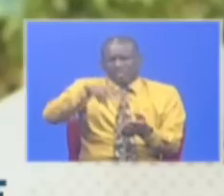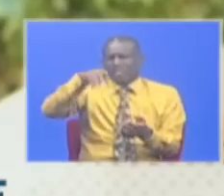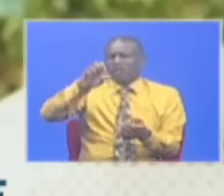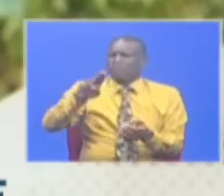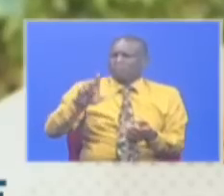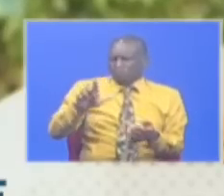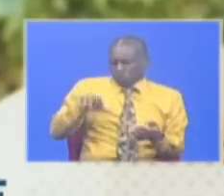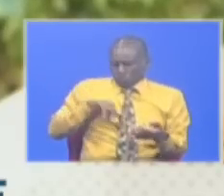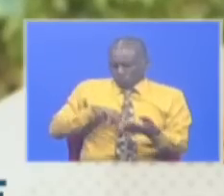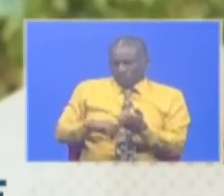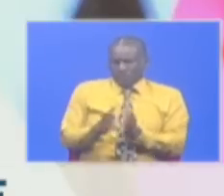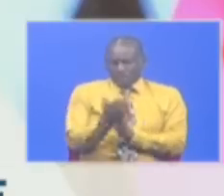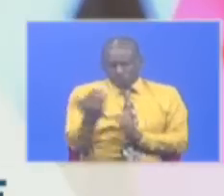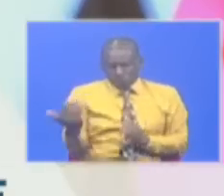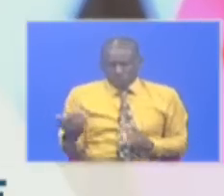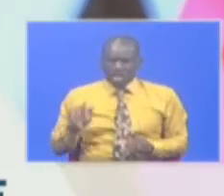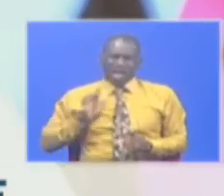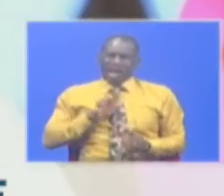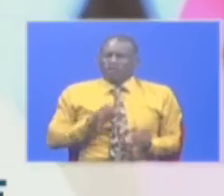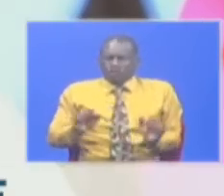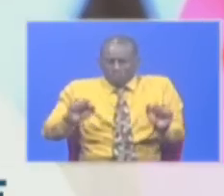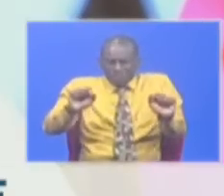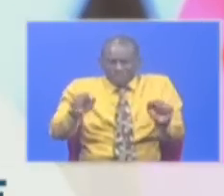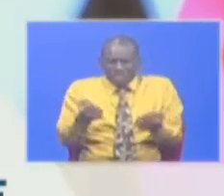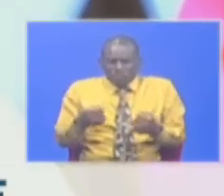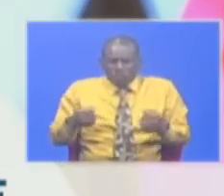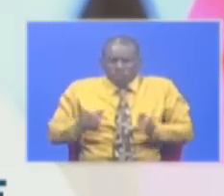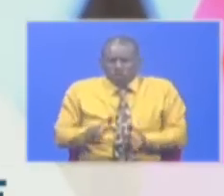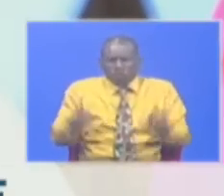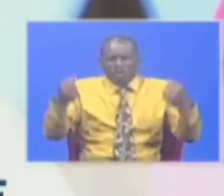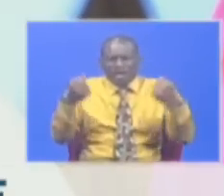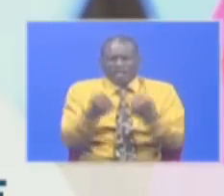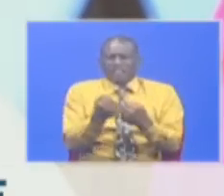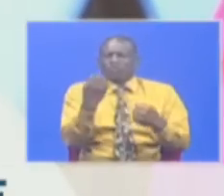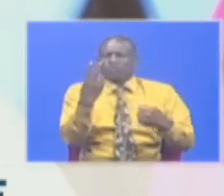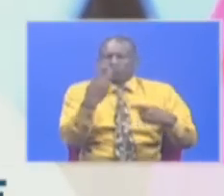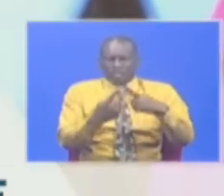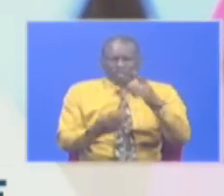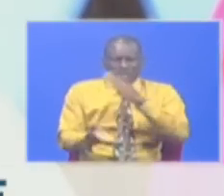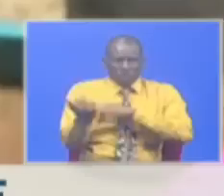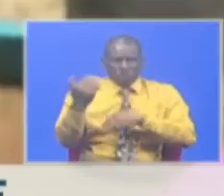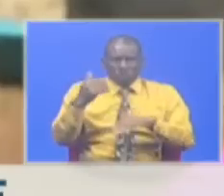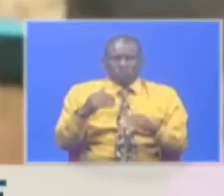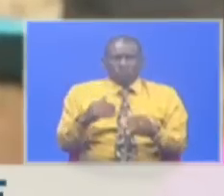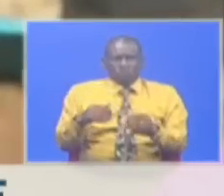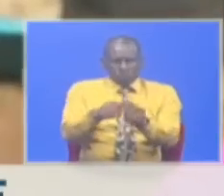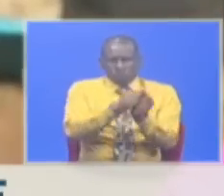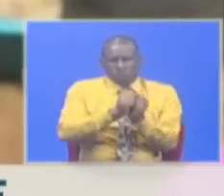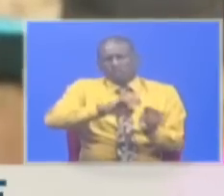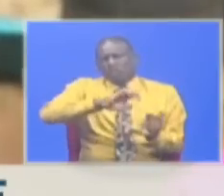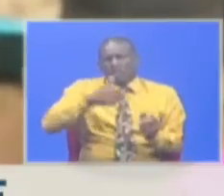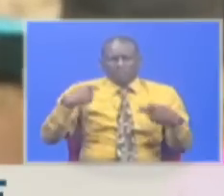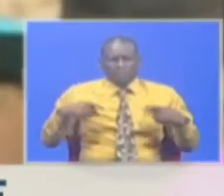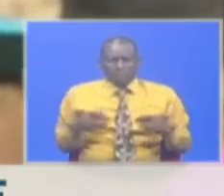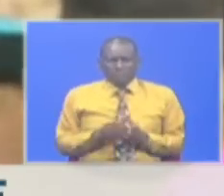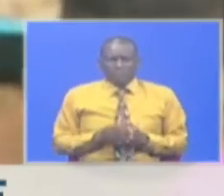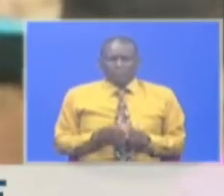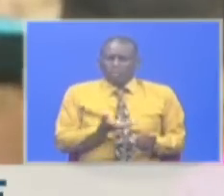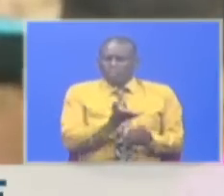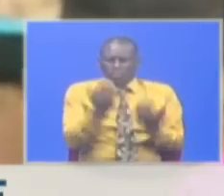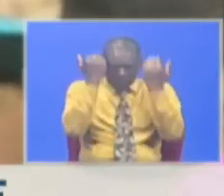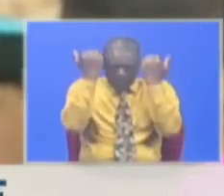and children are lucky to have survived a tragic accident 2 years ago alongside other passengers. Their lawyer,